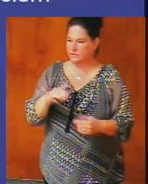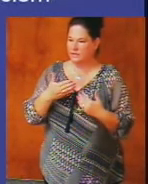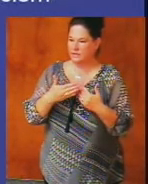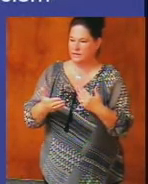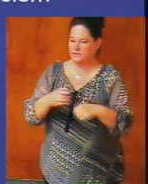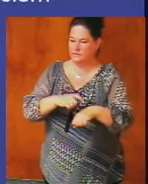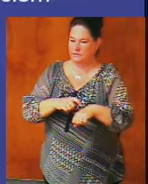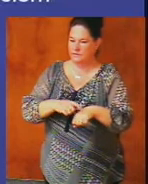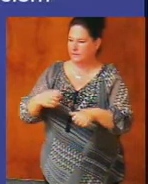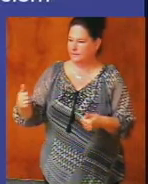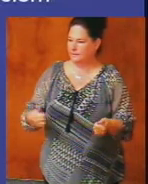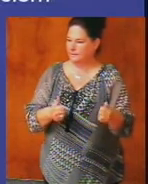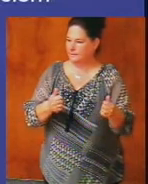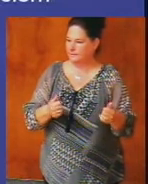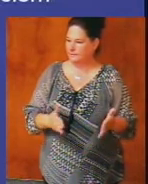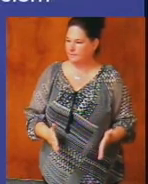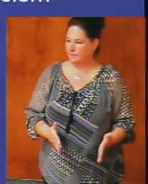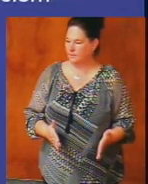the time of the apostles.